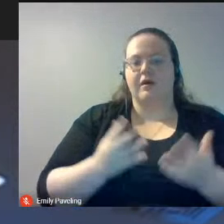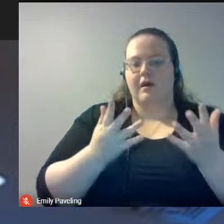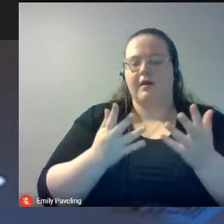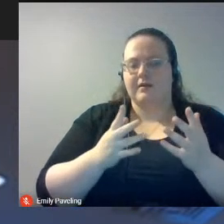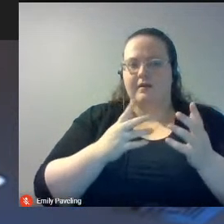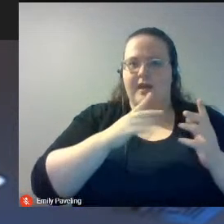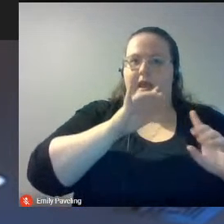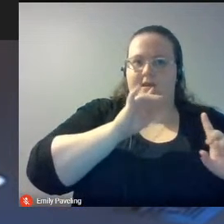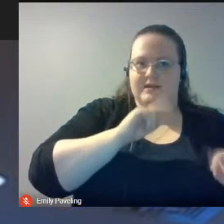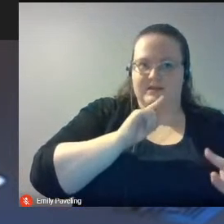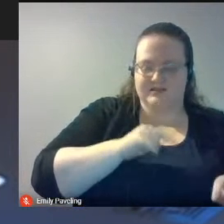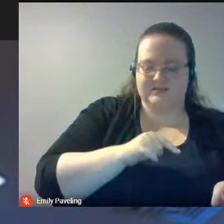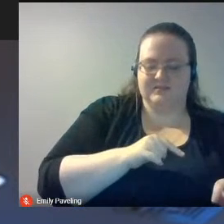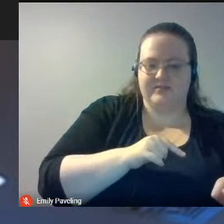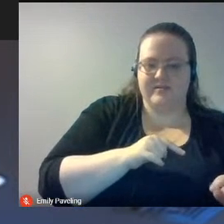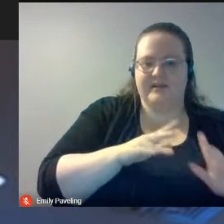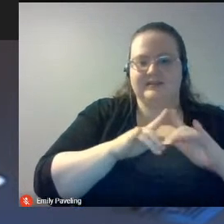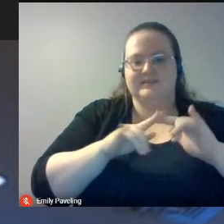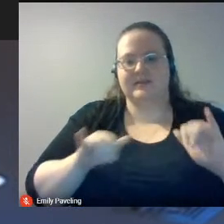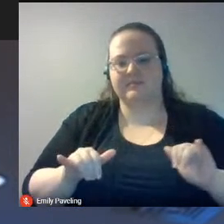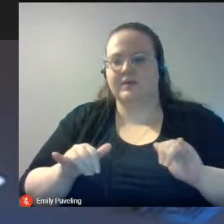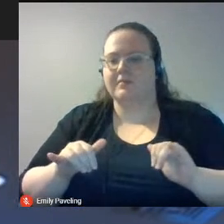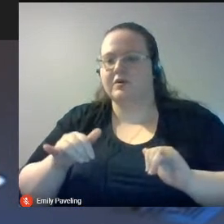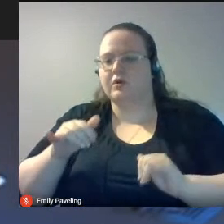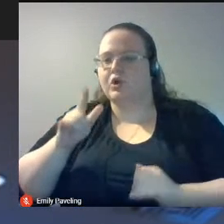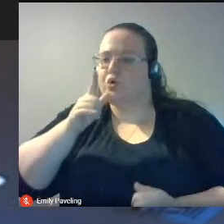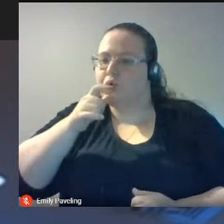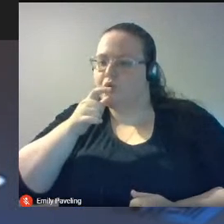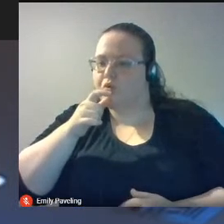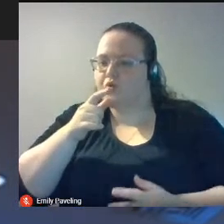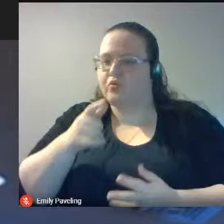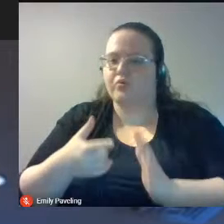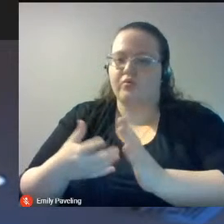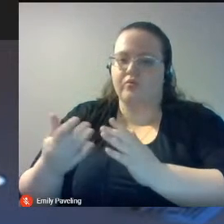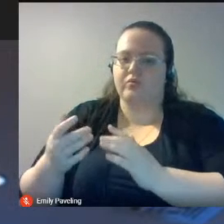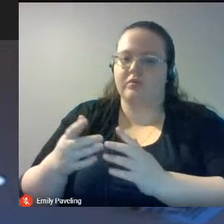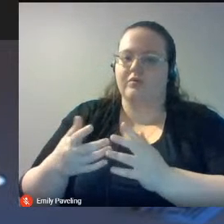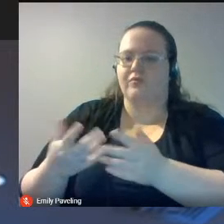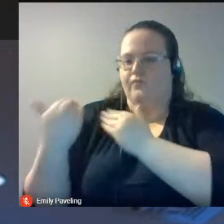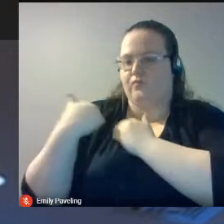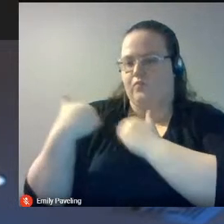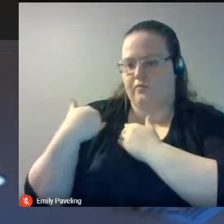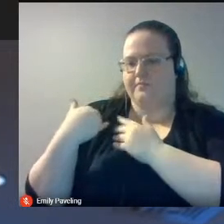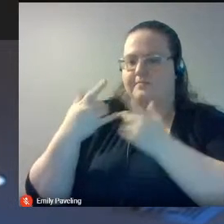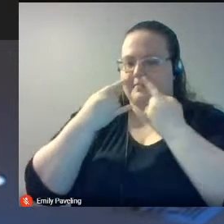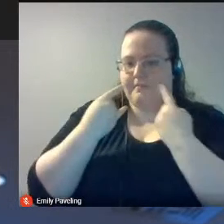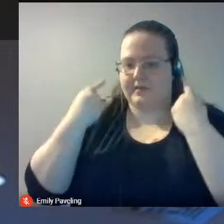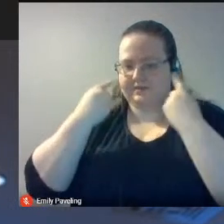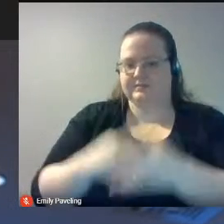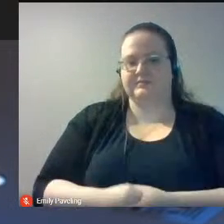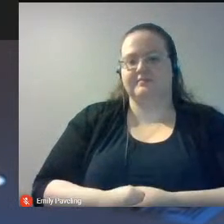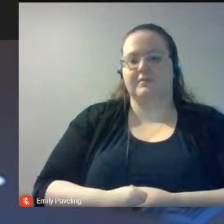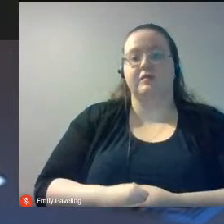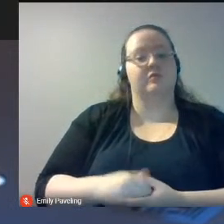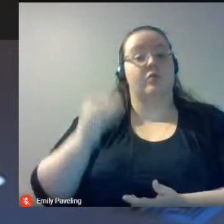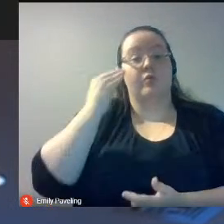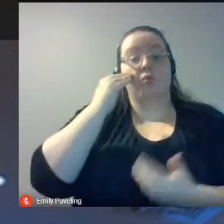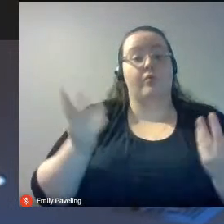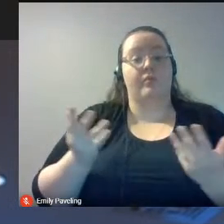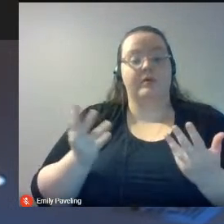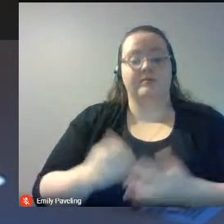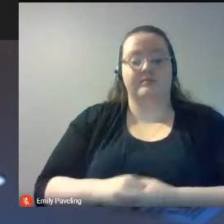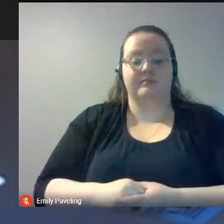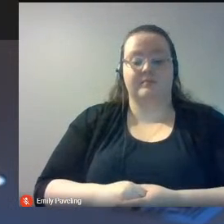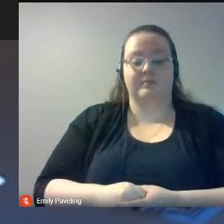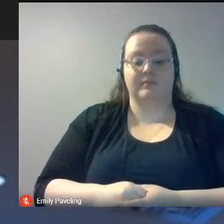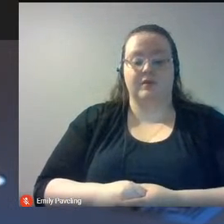answer those as well as who should wear non-medical masks in school. So let's start with what we know. The Ministry of Education requires